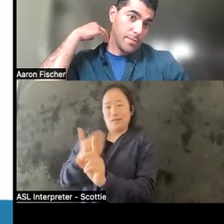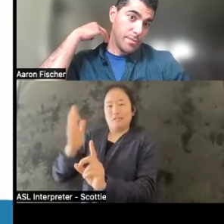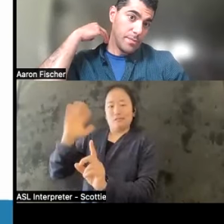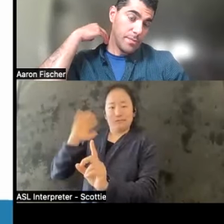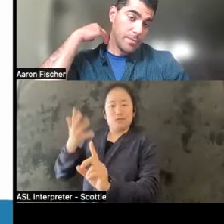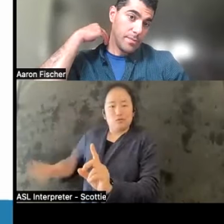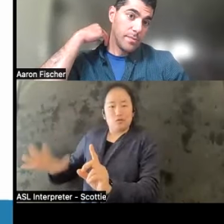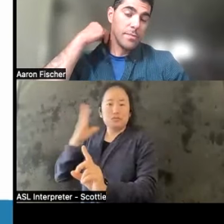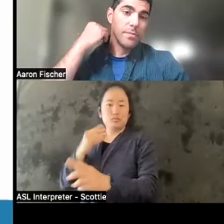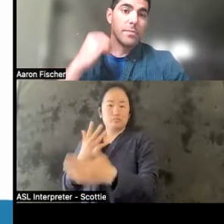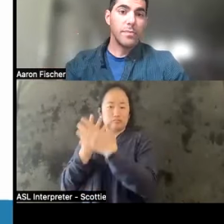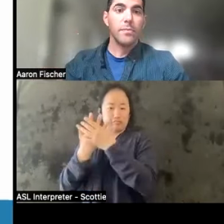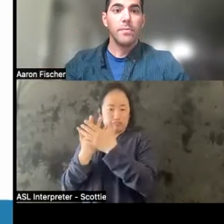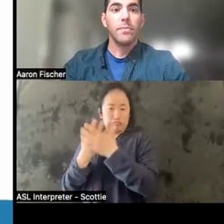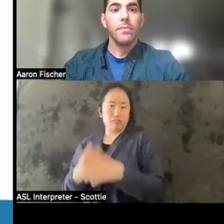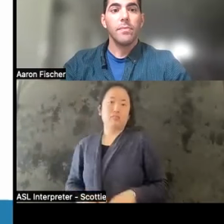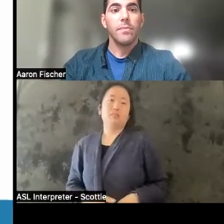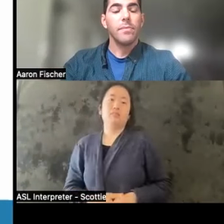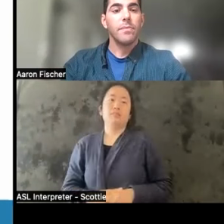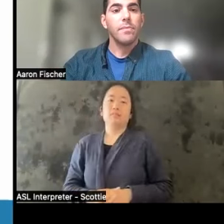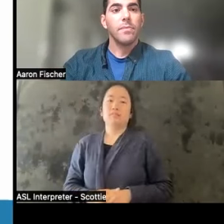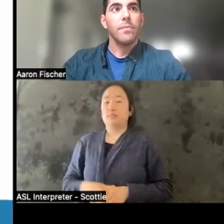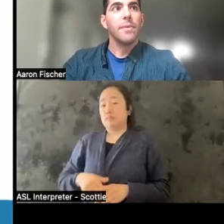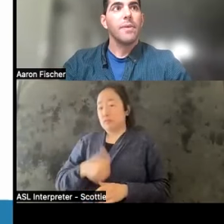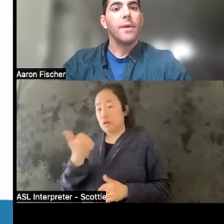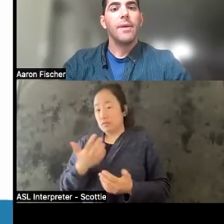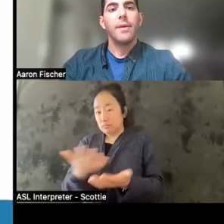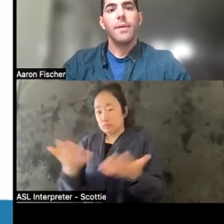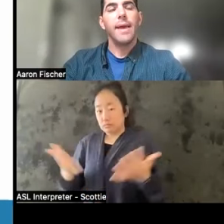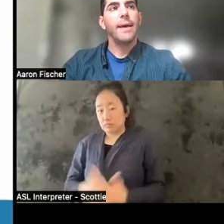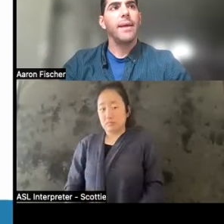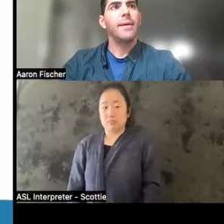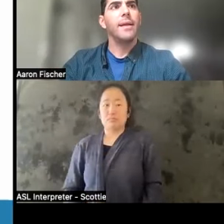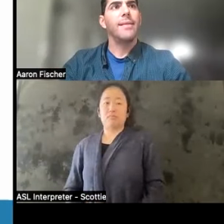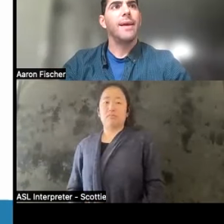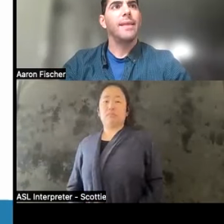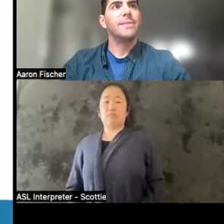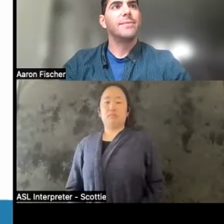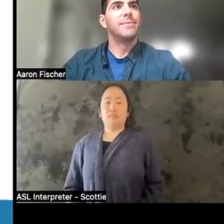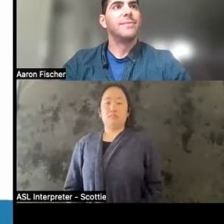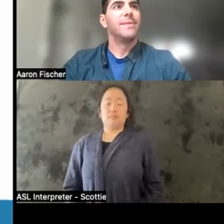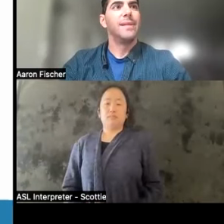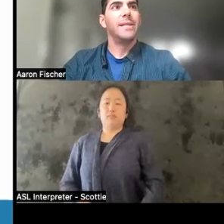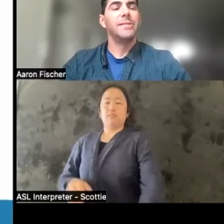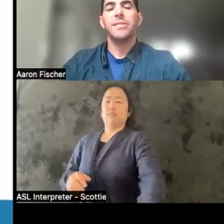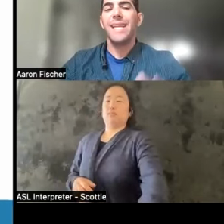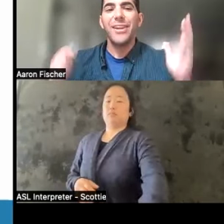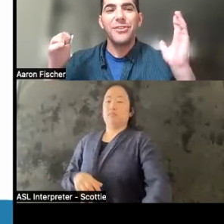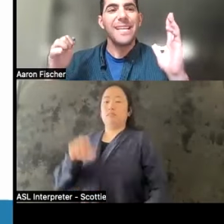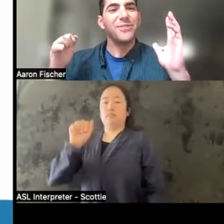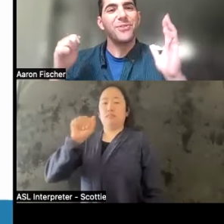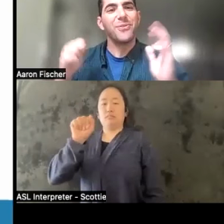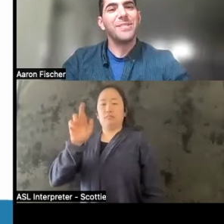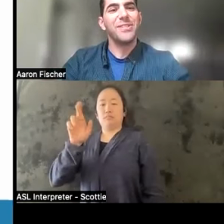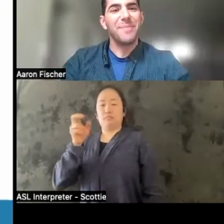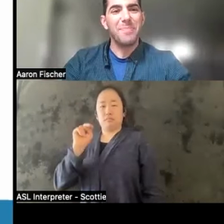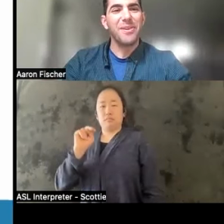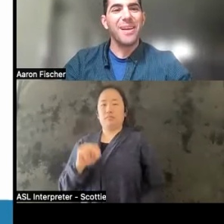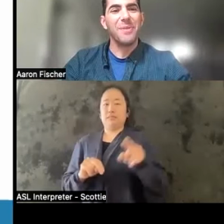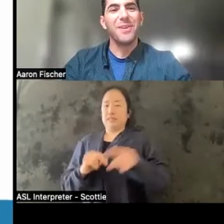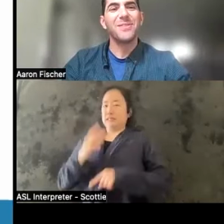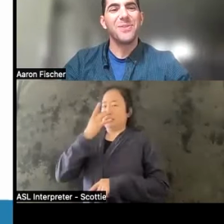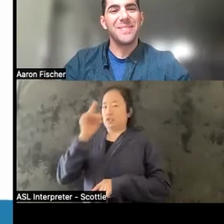incarcerated. Other thoughts from folks? Yeah, I think this is an intersectional question